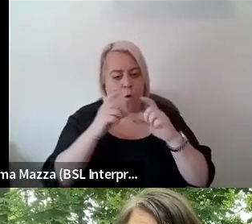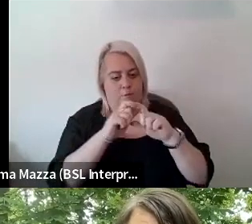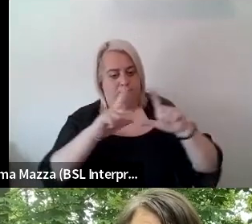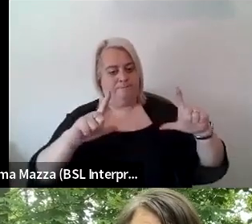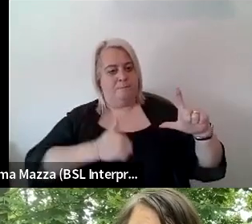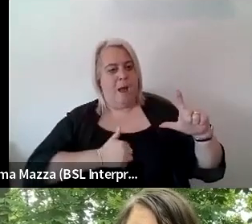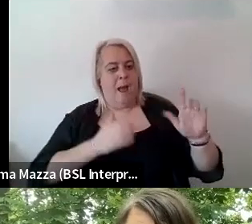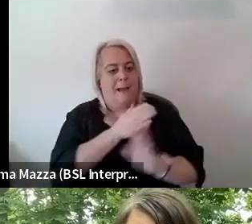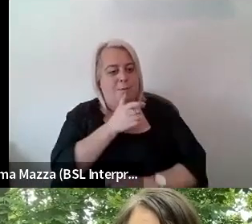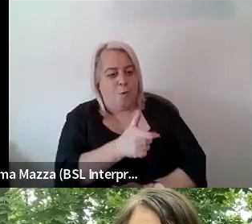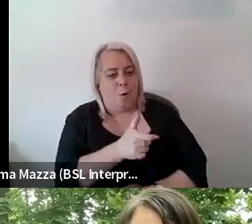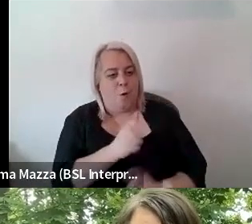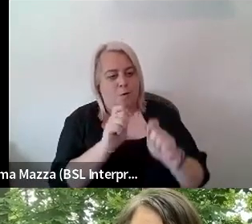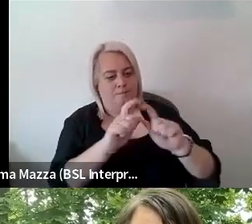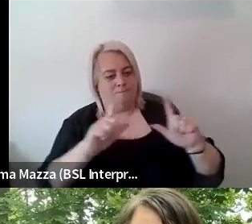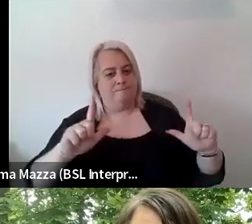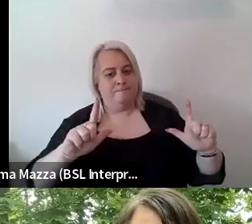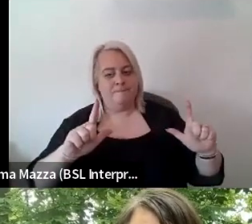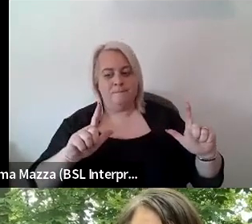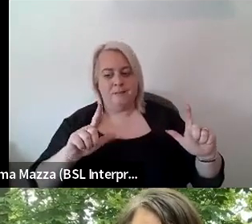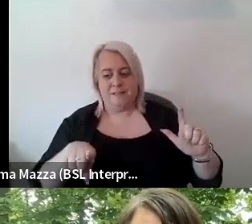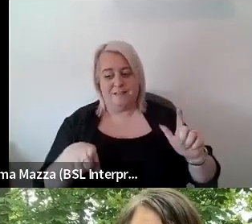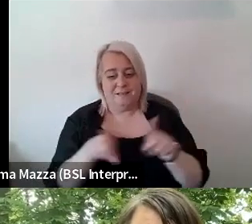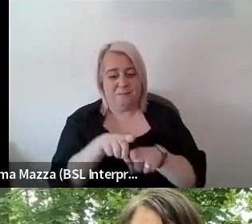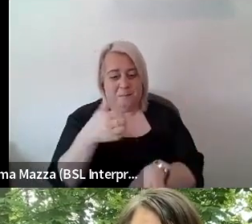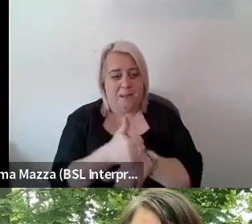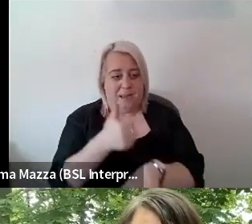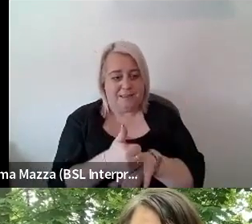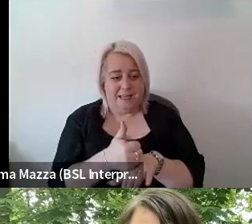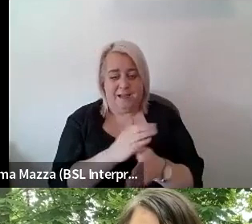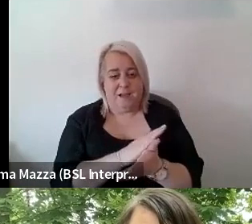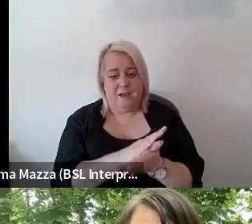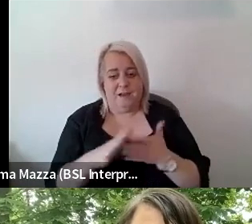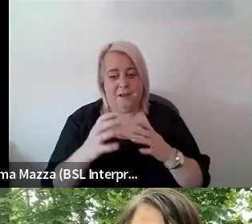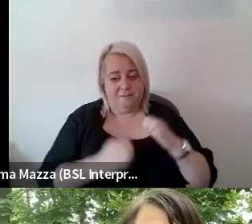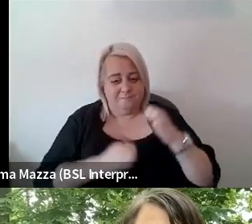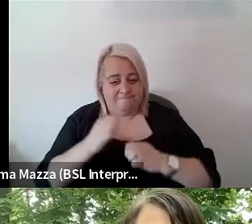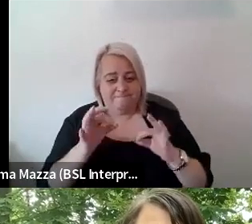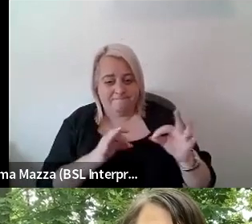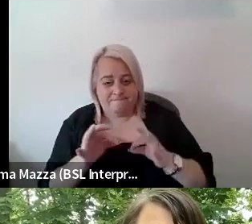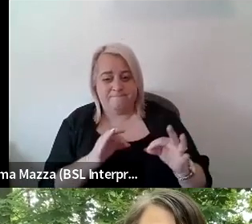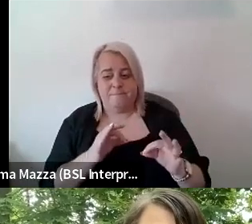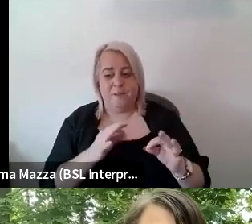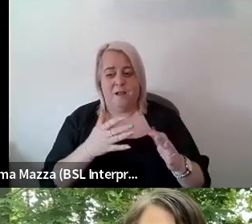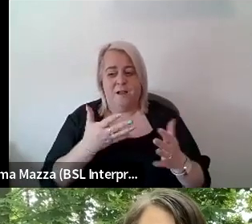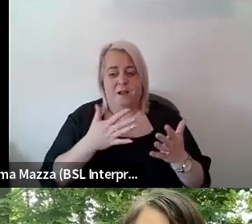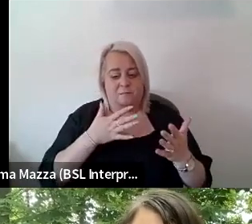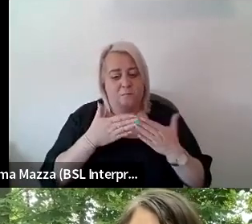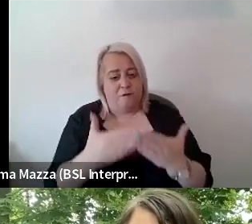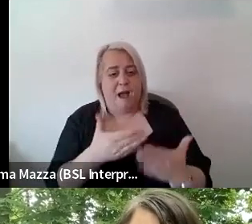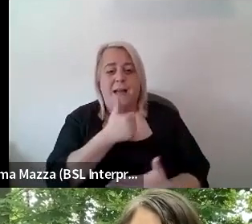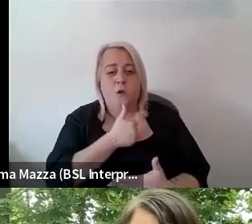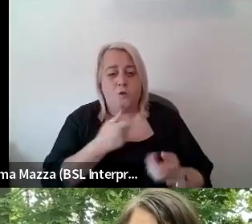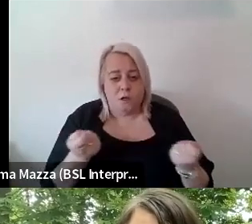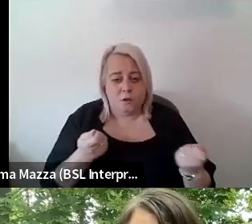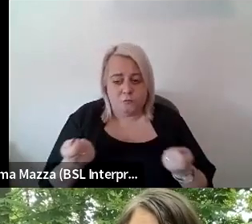back to those basic heuristics. Are you providing the user control? And I think if it's